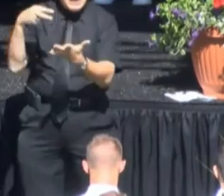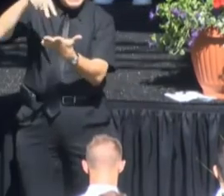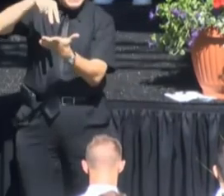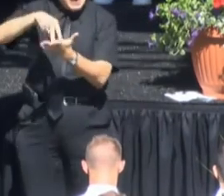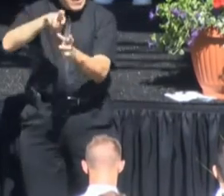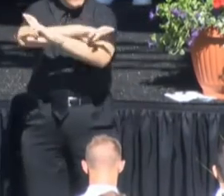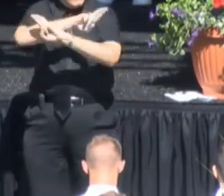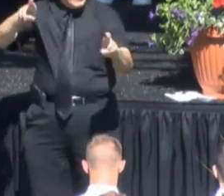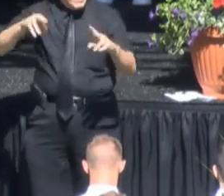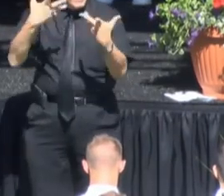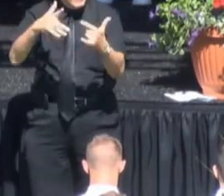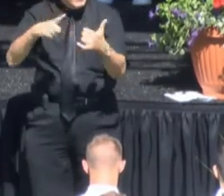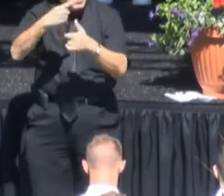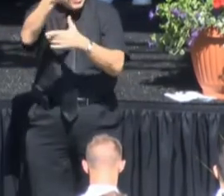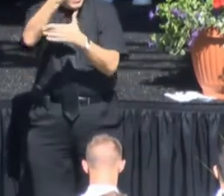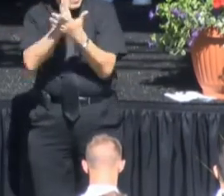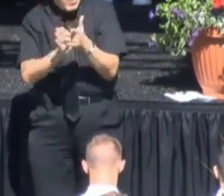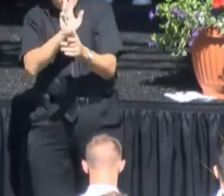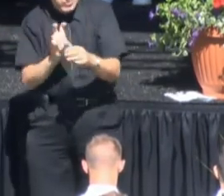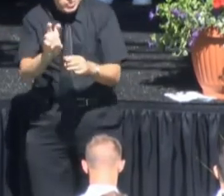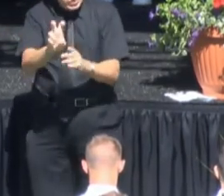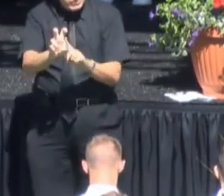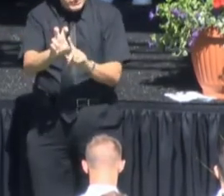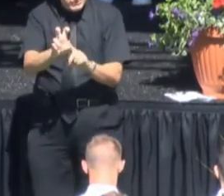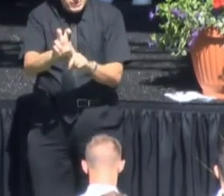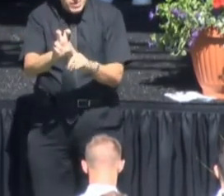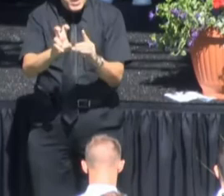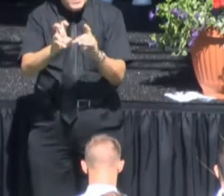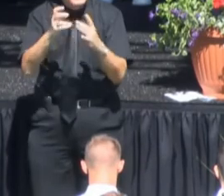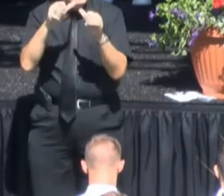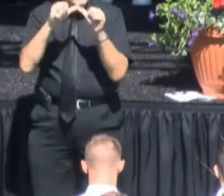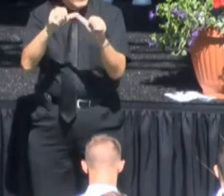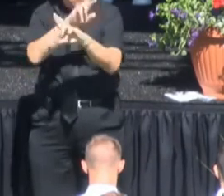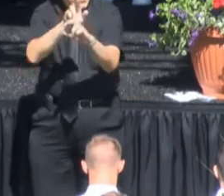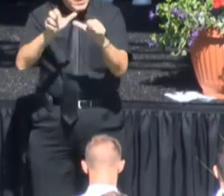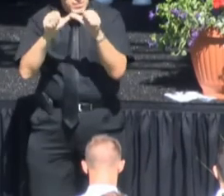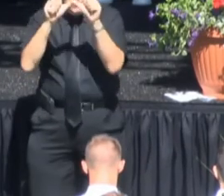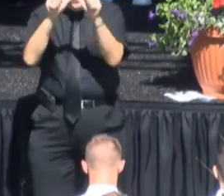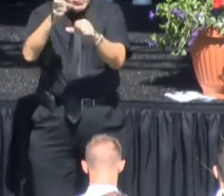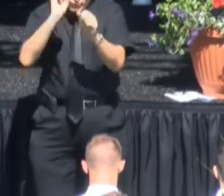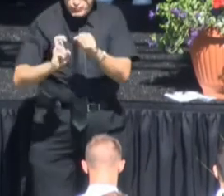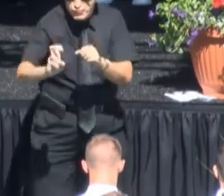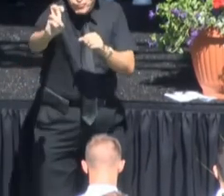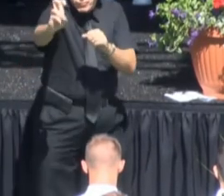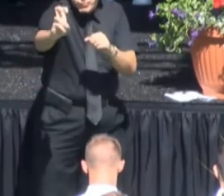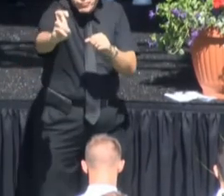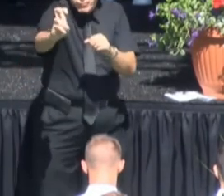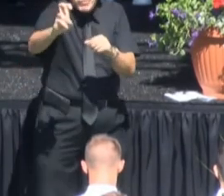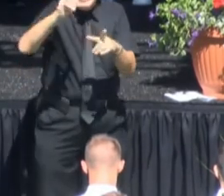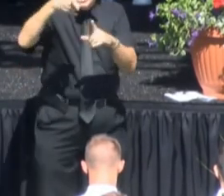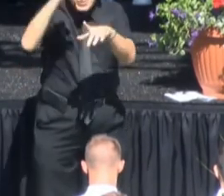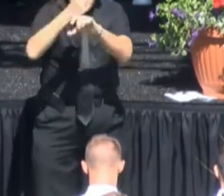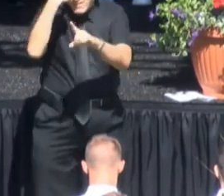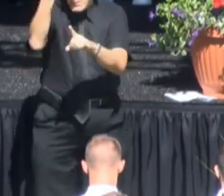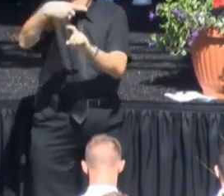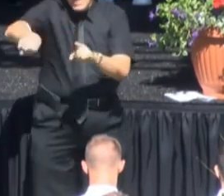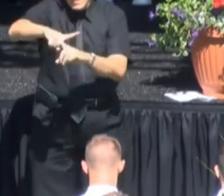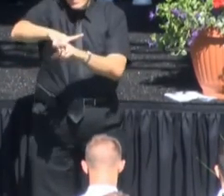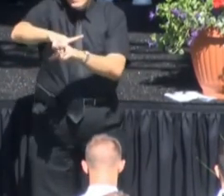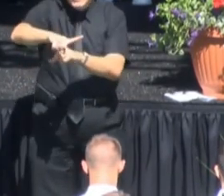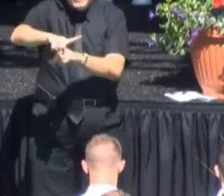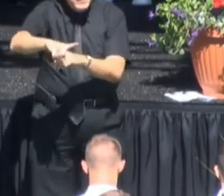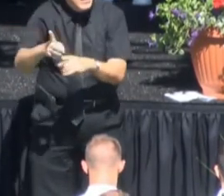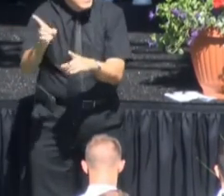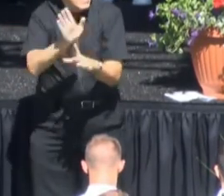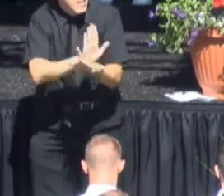having completed one leg of the journey, and now are ready to embark on the next stage of the race you have set for their lives. They